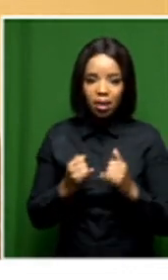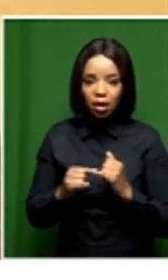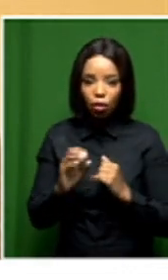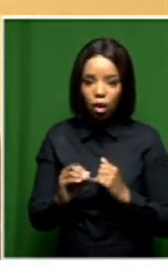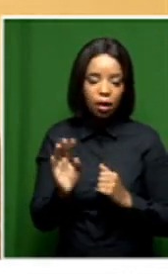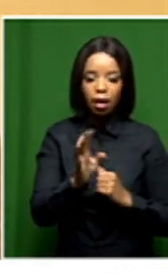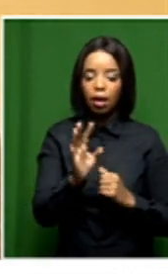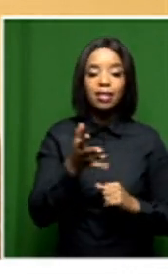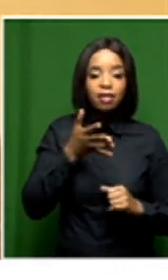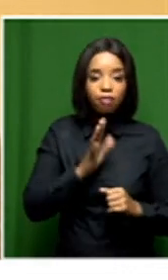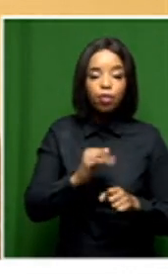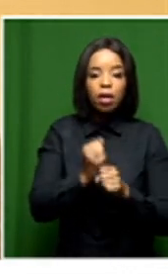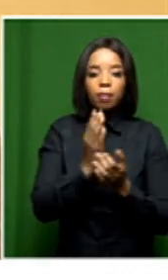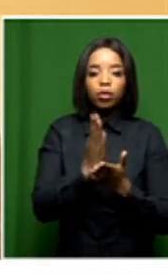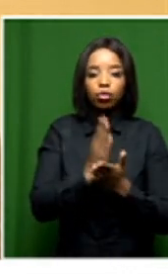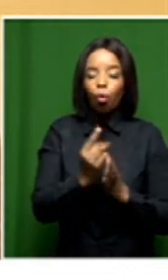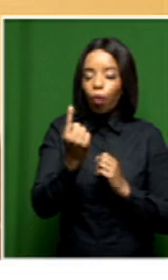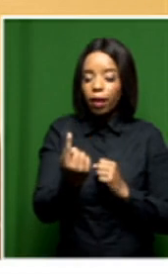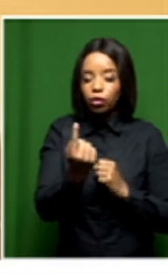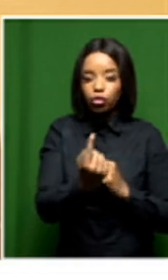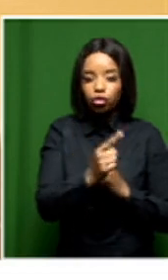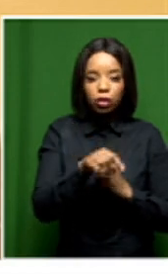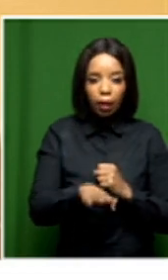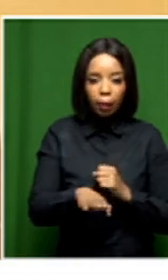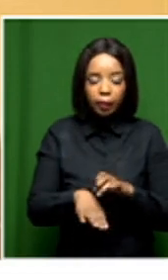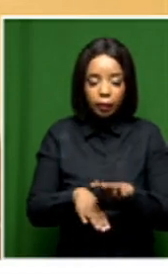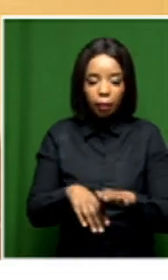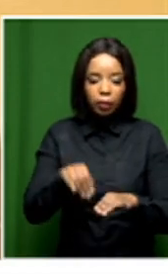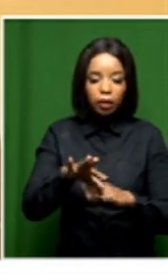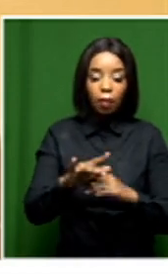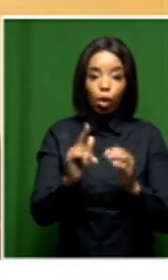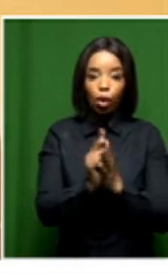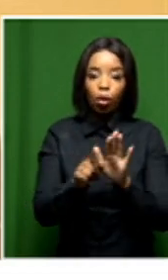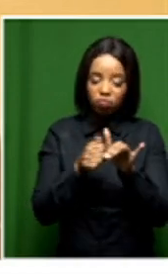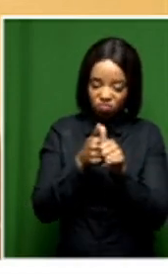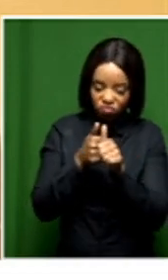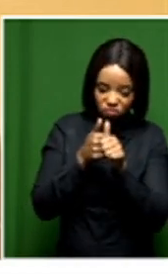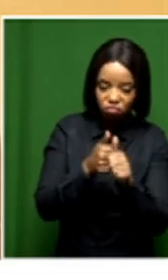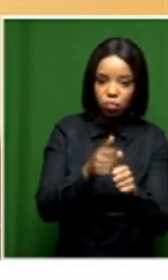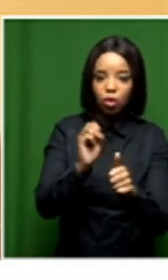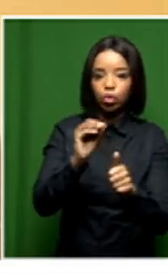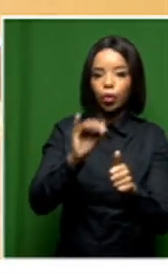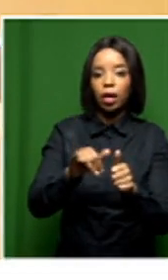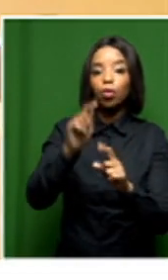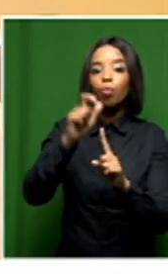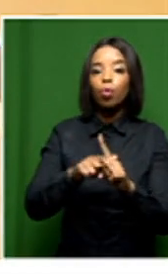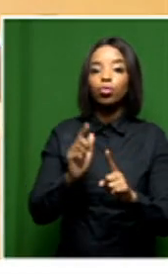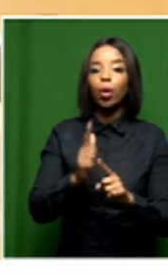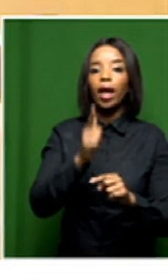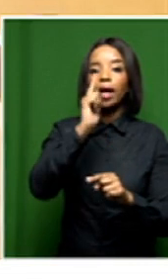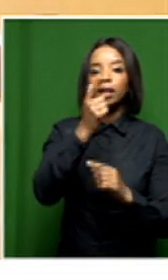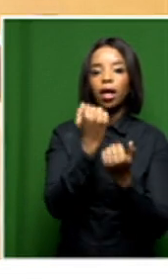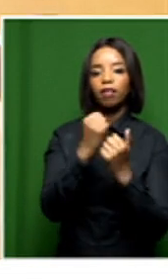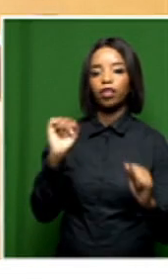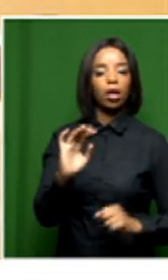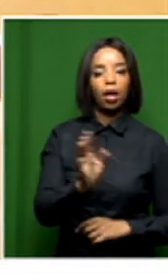as an organization. People do not necessarily have to use the law to escape going behind the bus. Yeah. So I'm going to harp